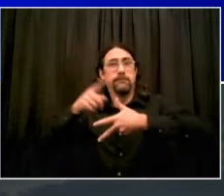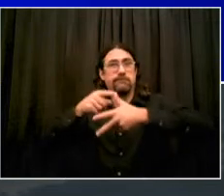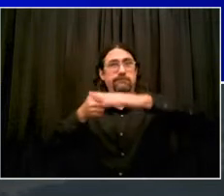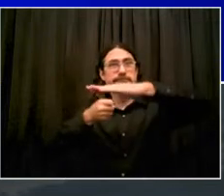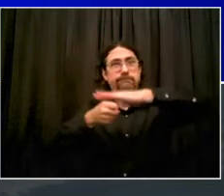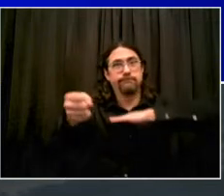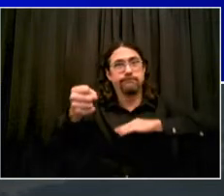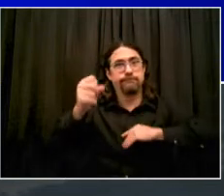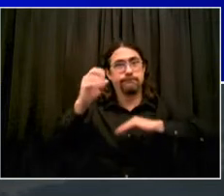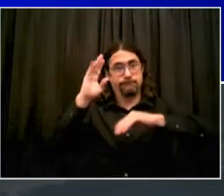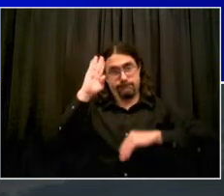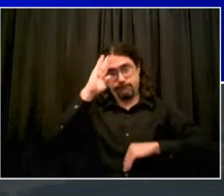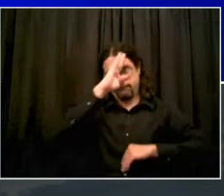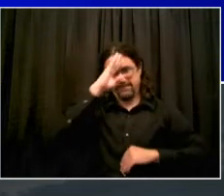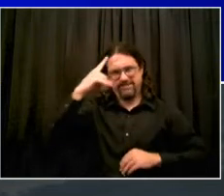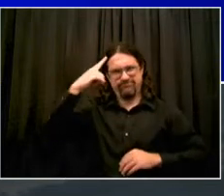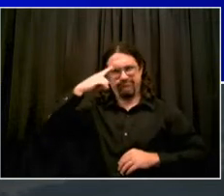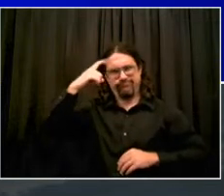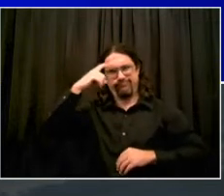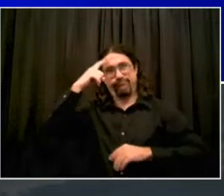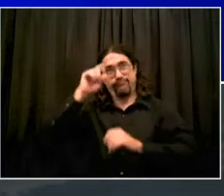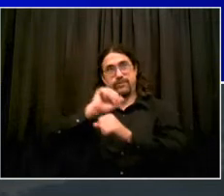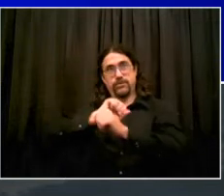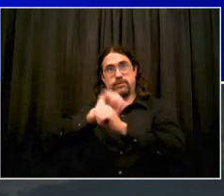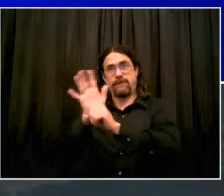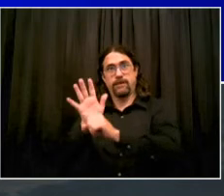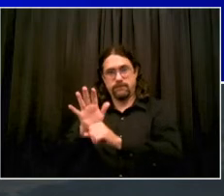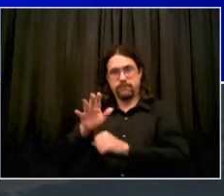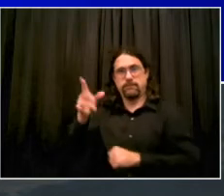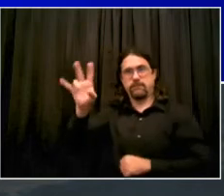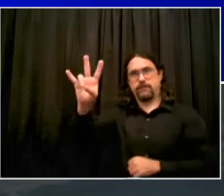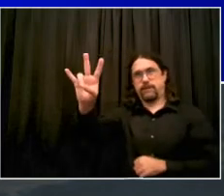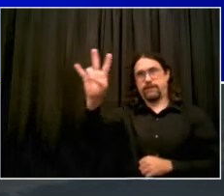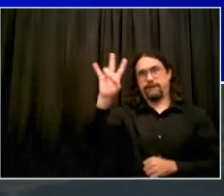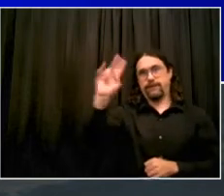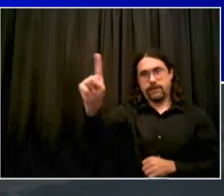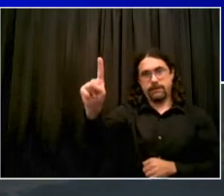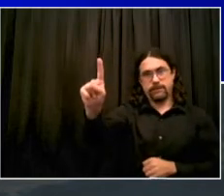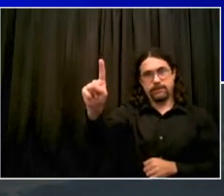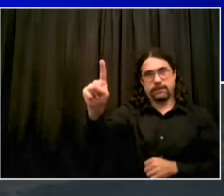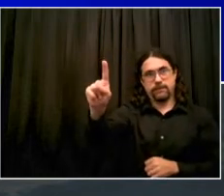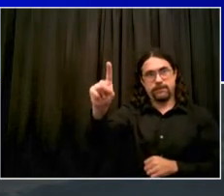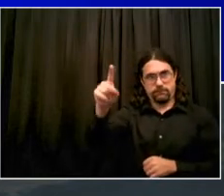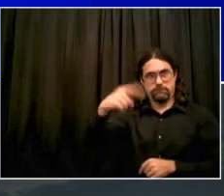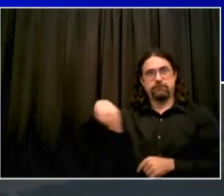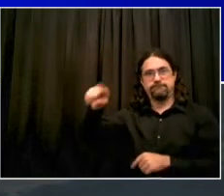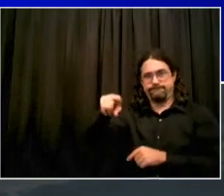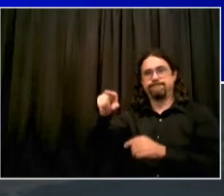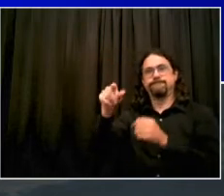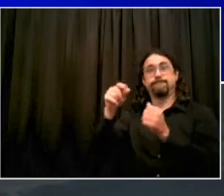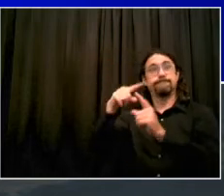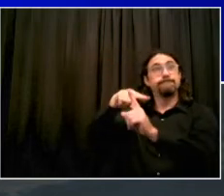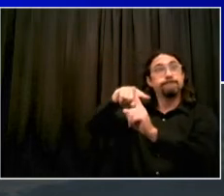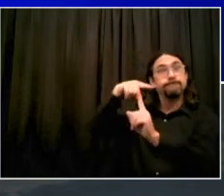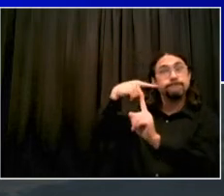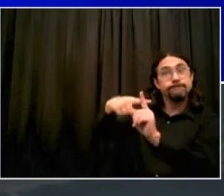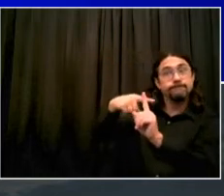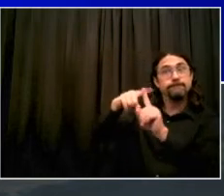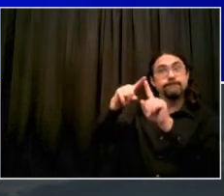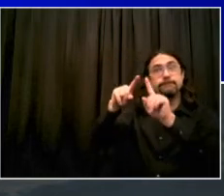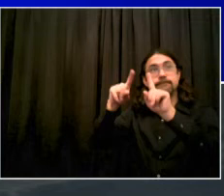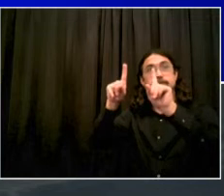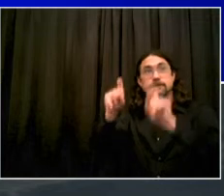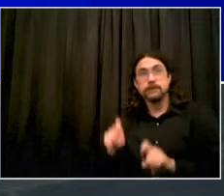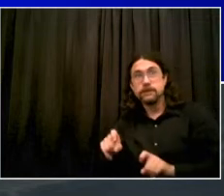patients. Today's report is 71 patients. Confirmed positive rate for COVID-19 of 16.4%.